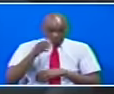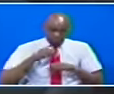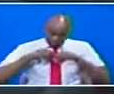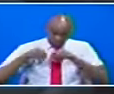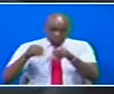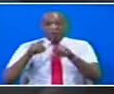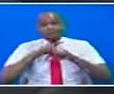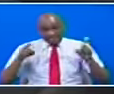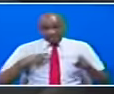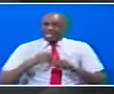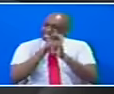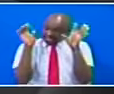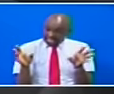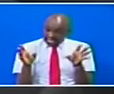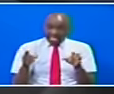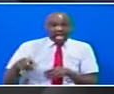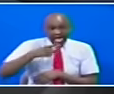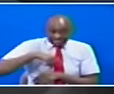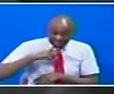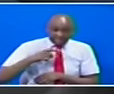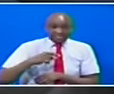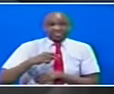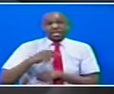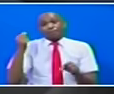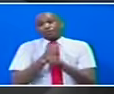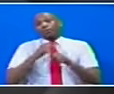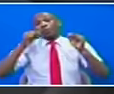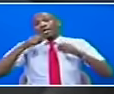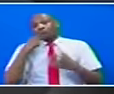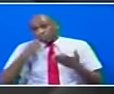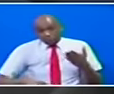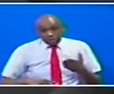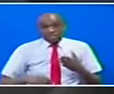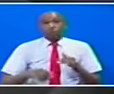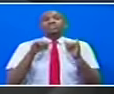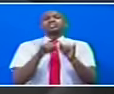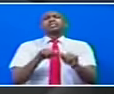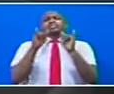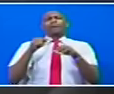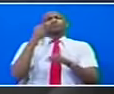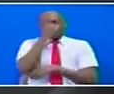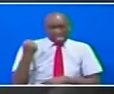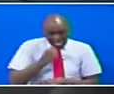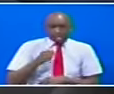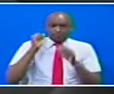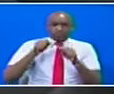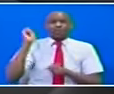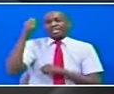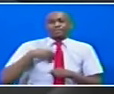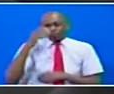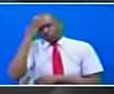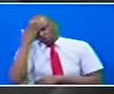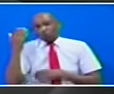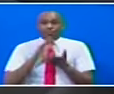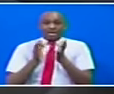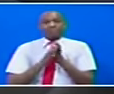We will be moving. Lakini we are very clear. Atuwezi tukakubaliana atutukae mpaka May. May ndio watu wa Kenya wajue nani